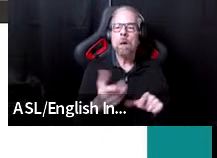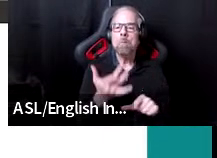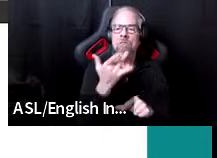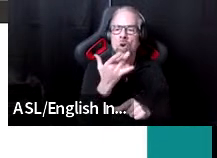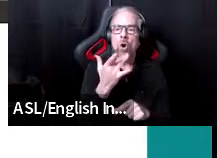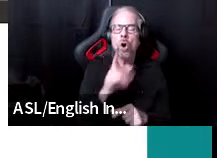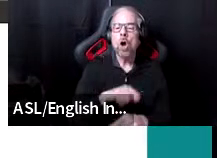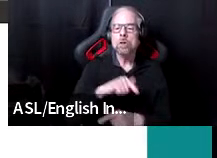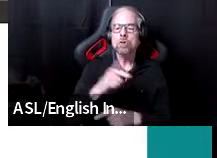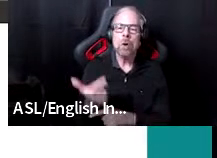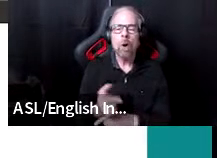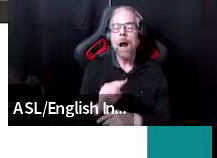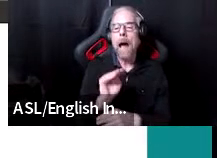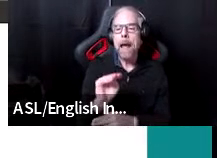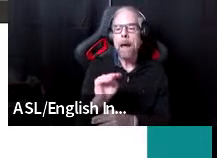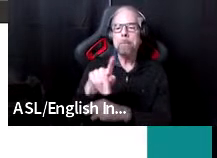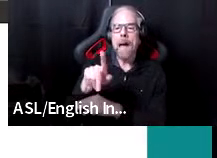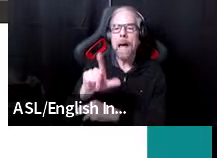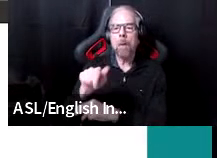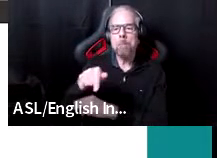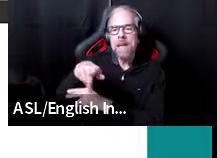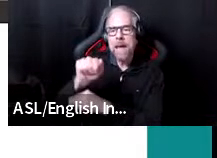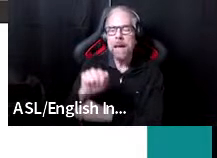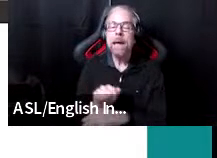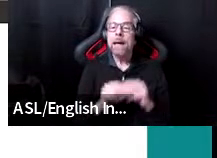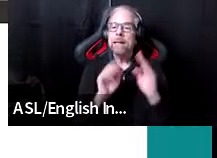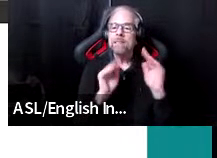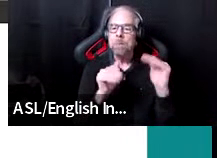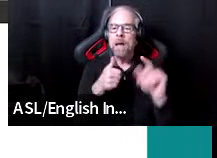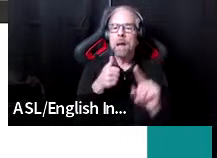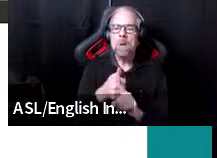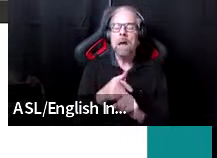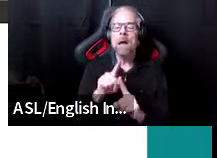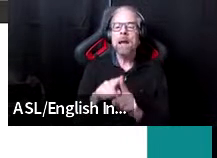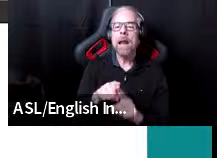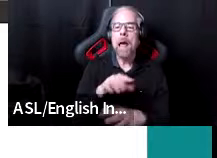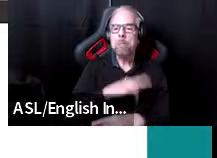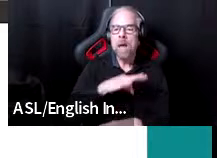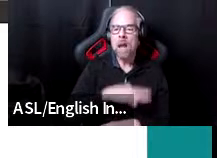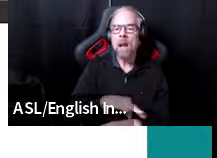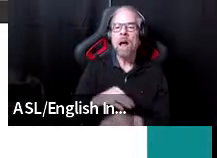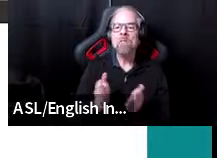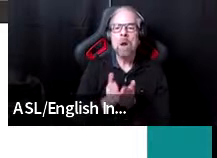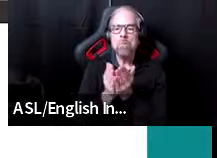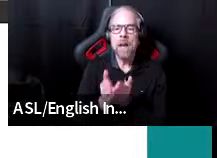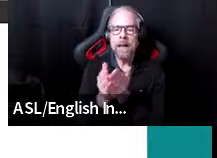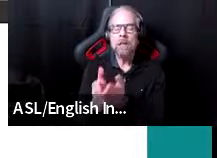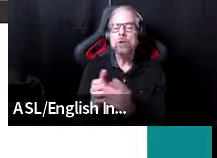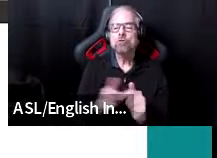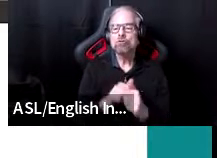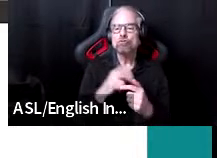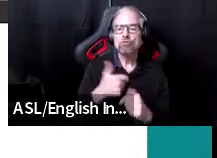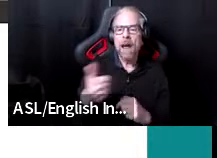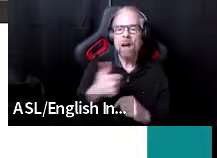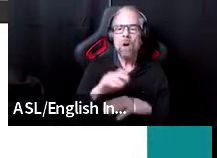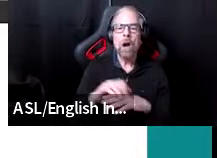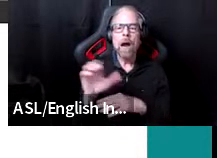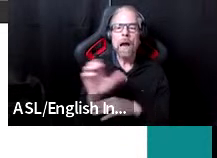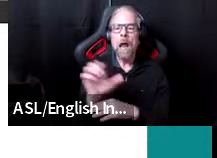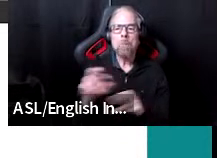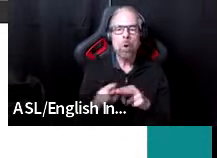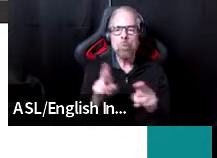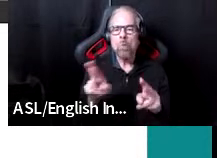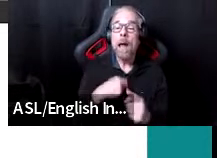modified LPA, is expected to impact and benefit marine navigation on the Columbia River in the following ways. Benefits